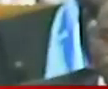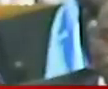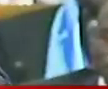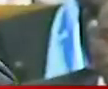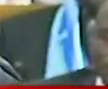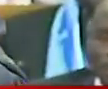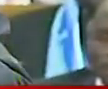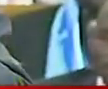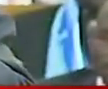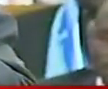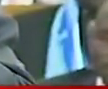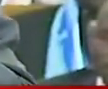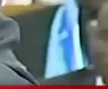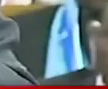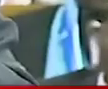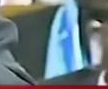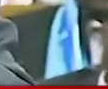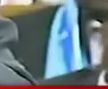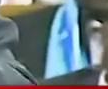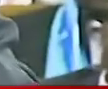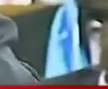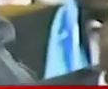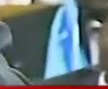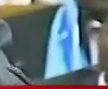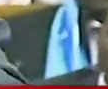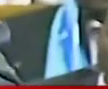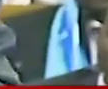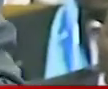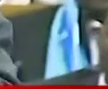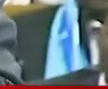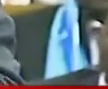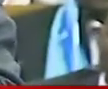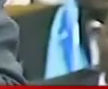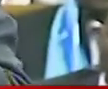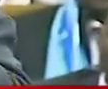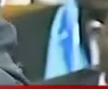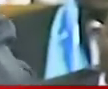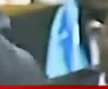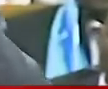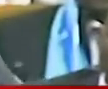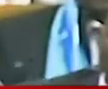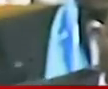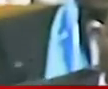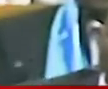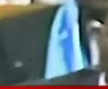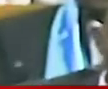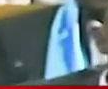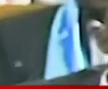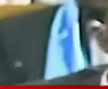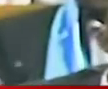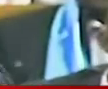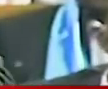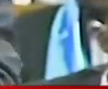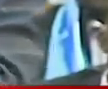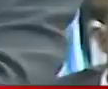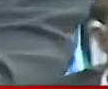Munanisikiliza? Si afadhali wengine waige mfano ambao mimi wenyewe nimeonyesha kutokuwa na binafsi. It